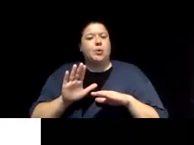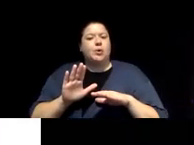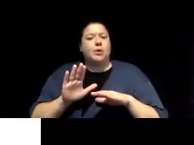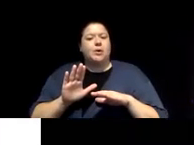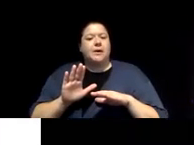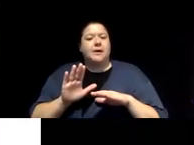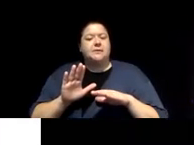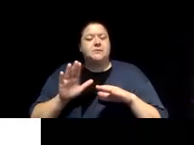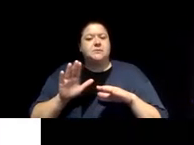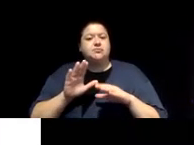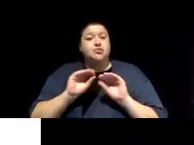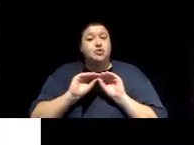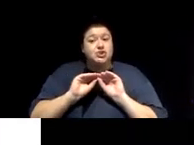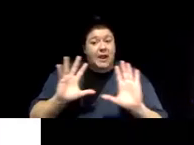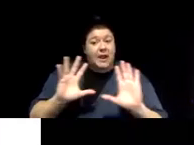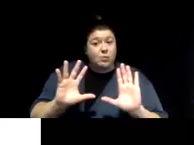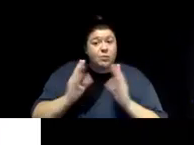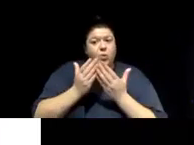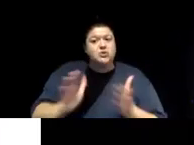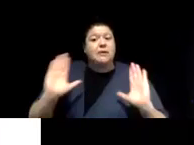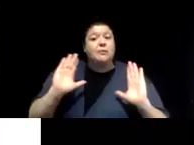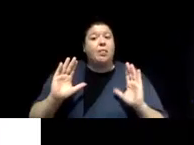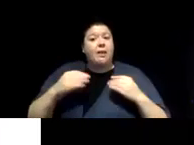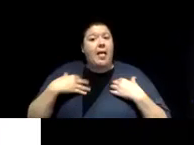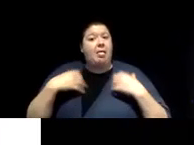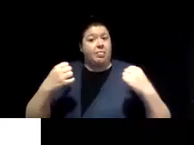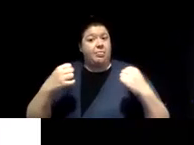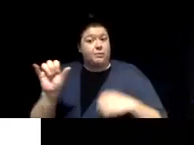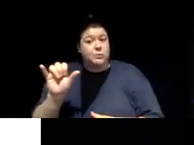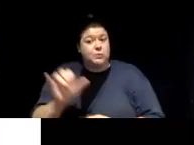general health as well. Okay, so